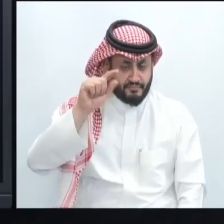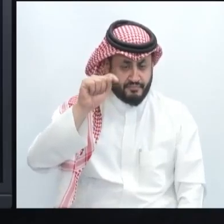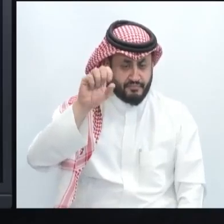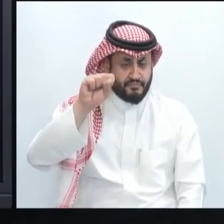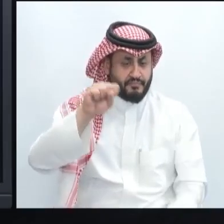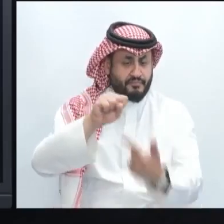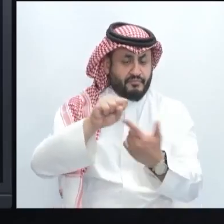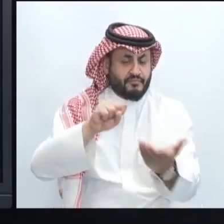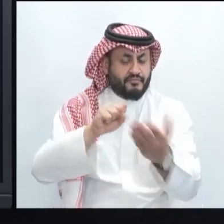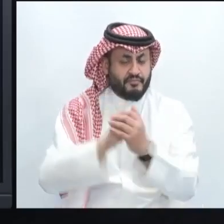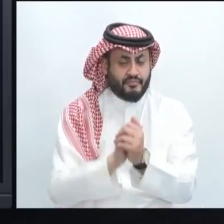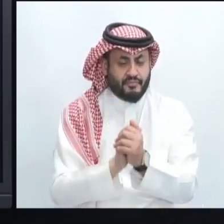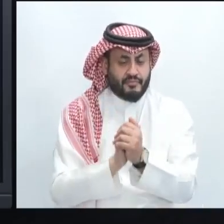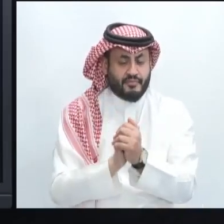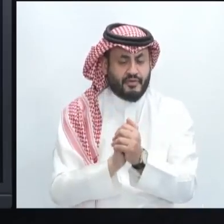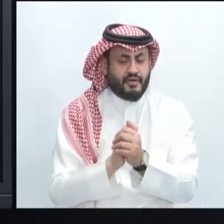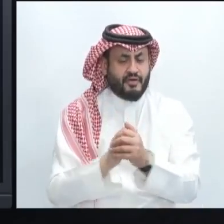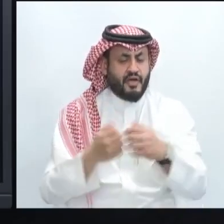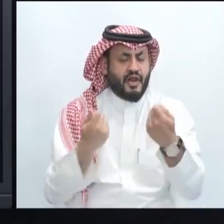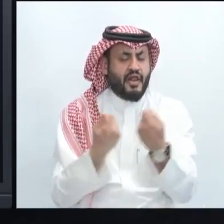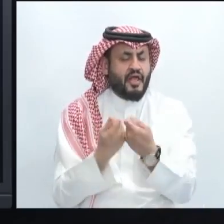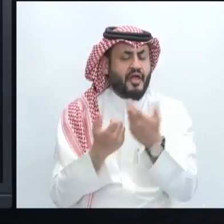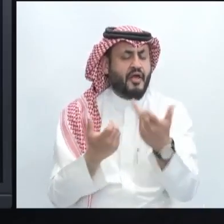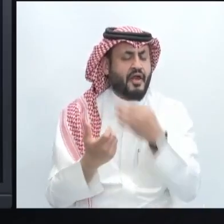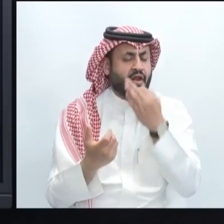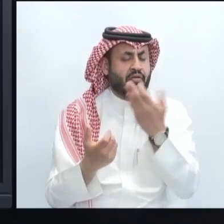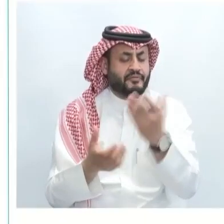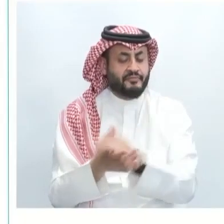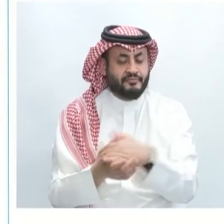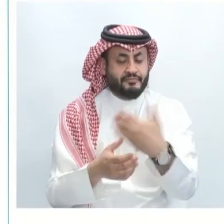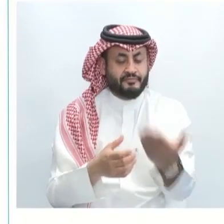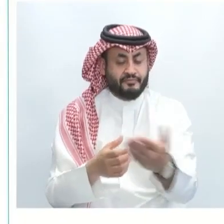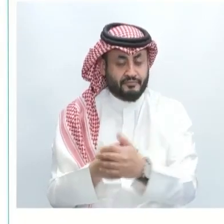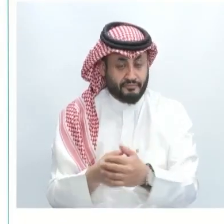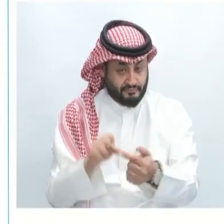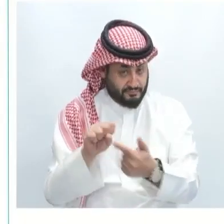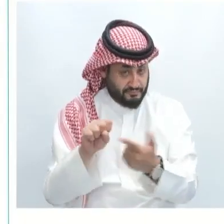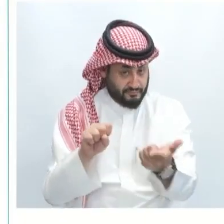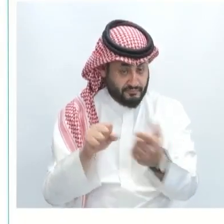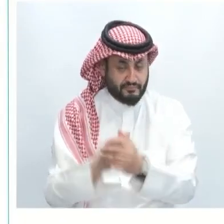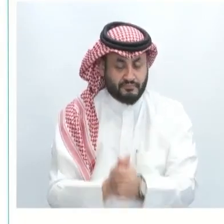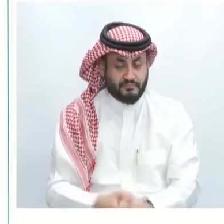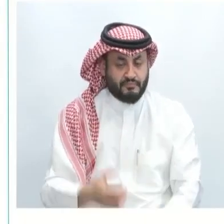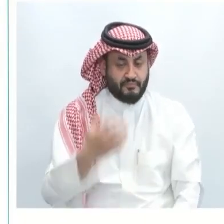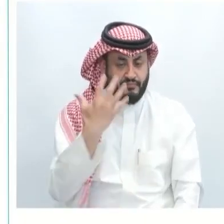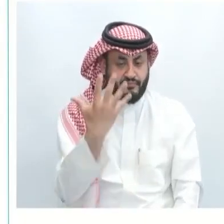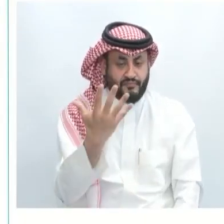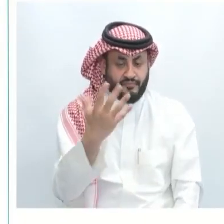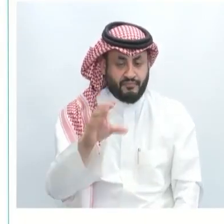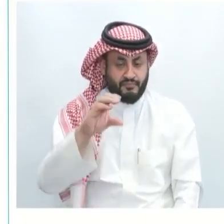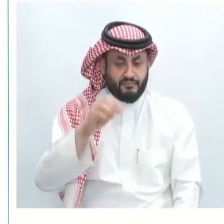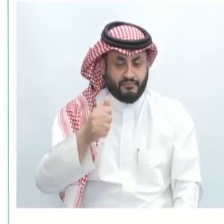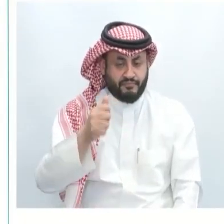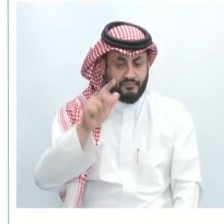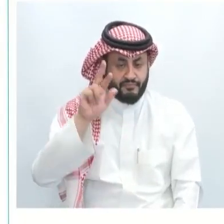five with carrots, how would we say it? We would say five carrots.